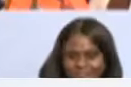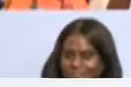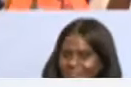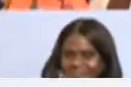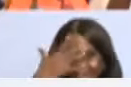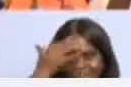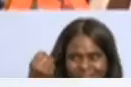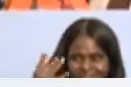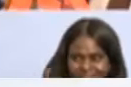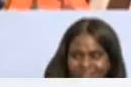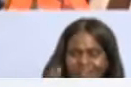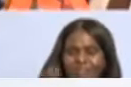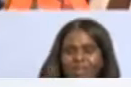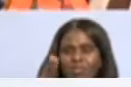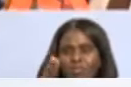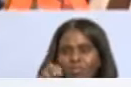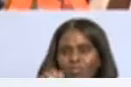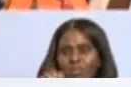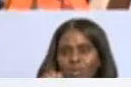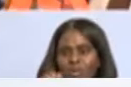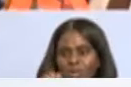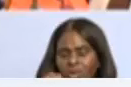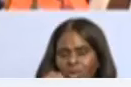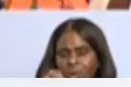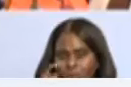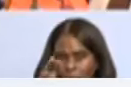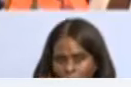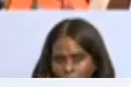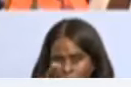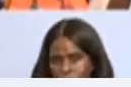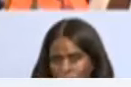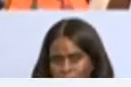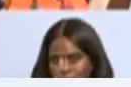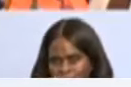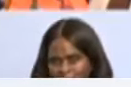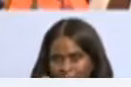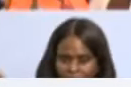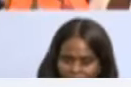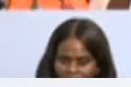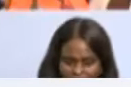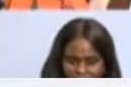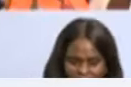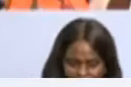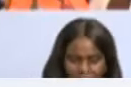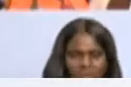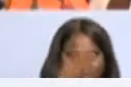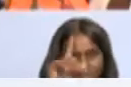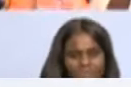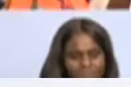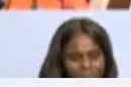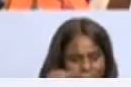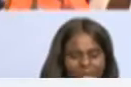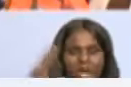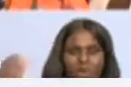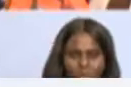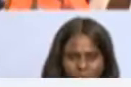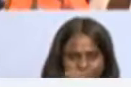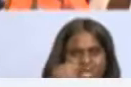Muzala Samkonga, who brought immense glory and pride to our nation by winning a bronze